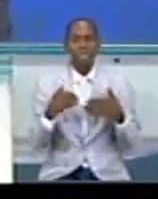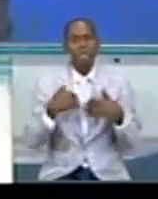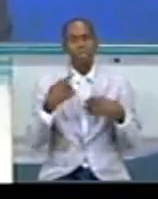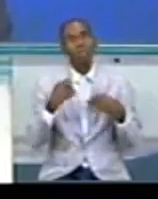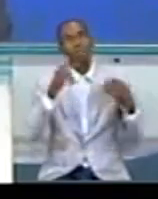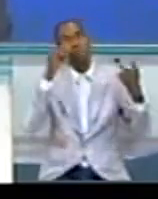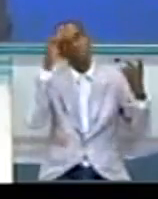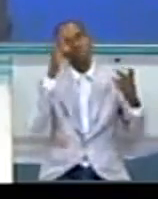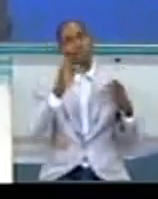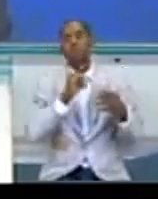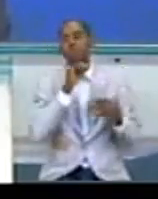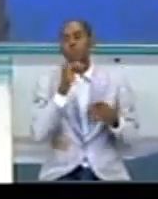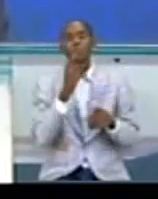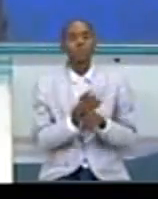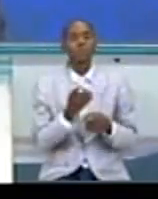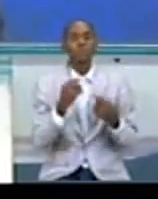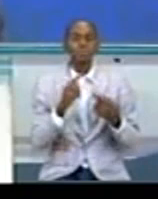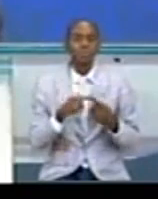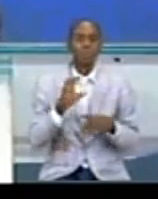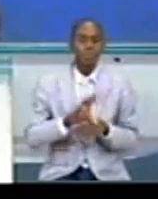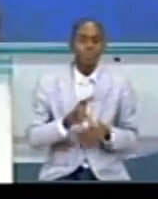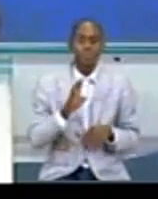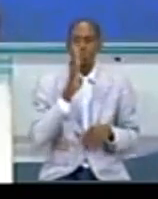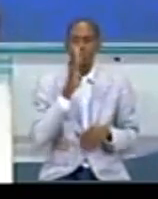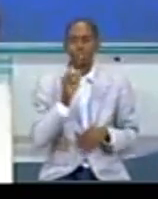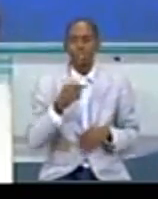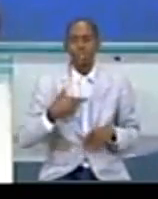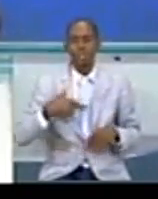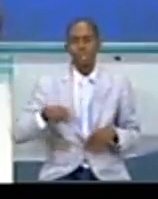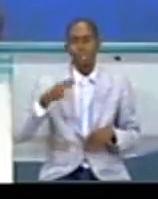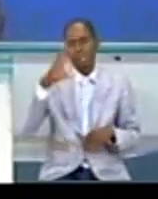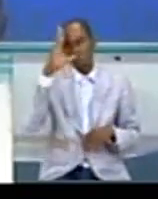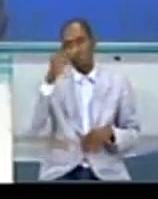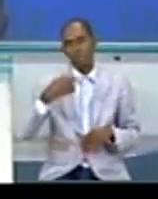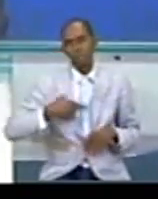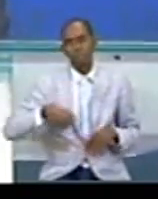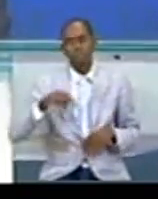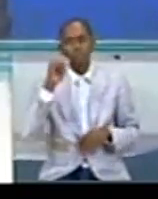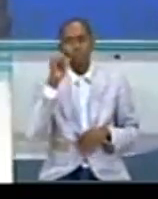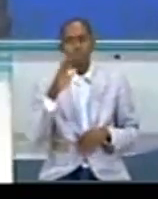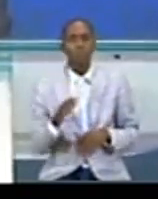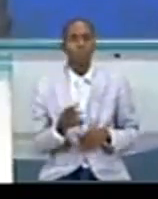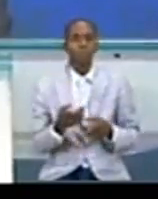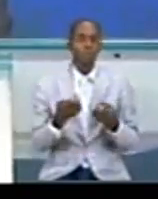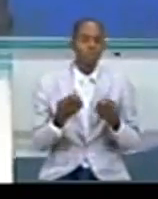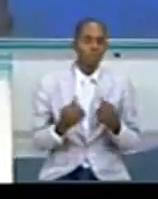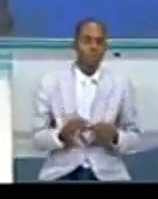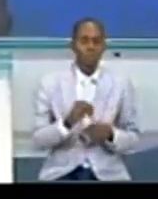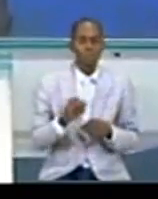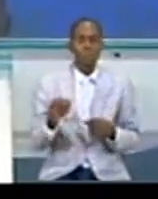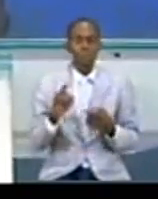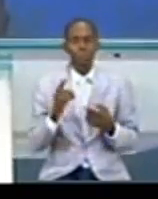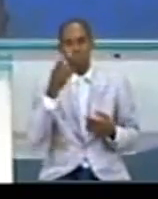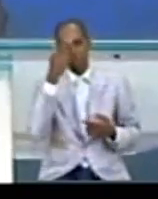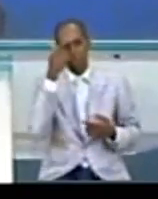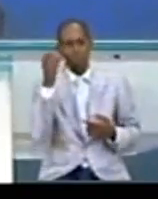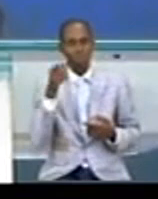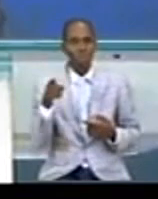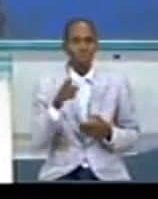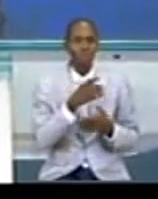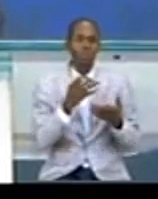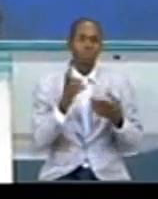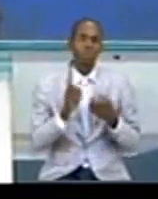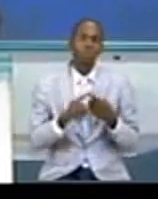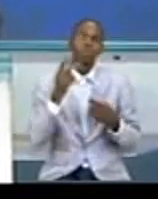to come to church and be a religious man, a religious woman. They're coming because they want to see